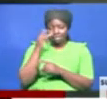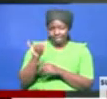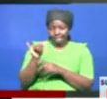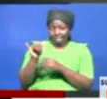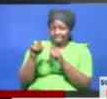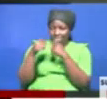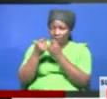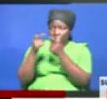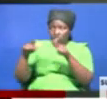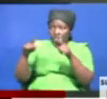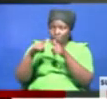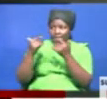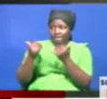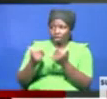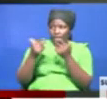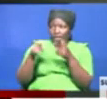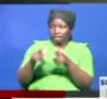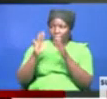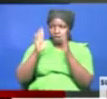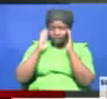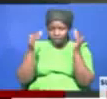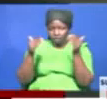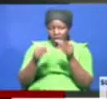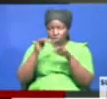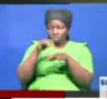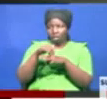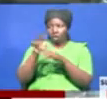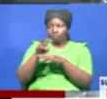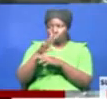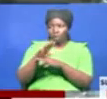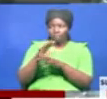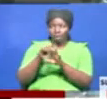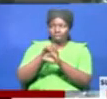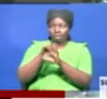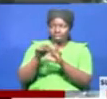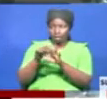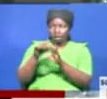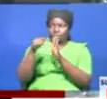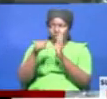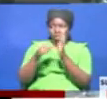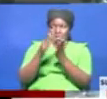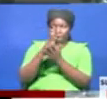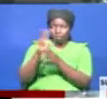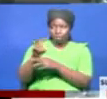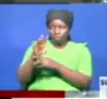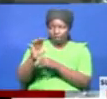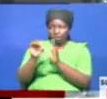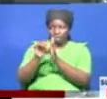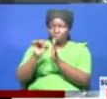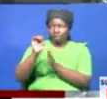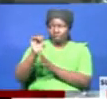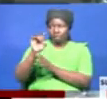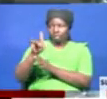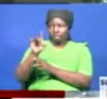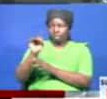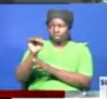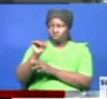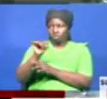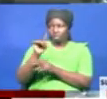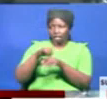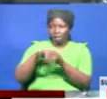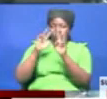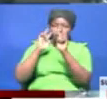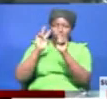this issue of observers. Three-pronged argument for me. Number one, some of the observers, like even Elog, when they were speaking on TV, we saw them and we